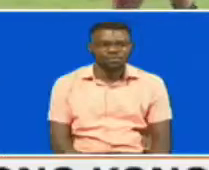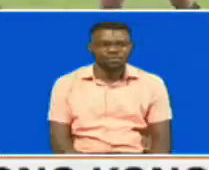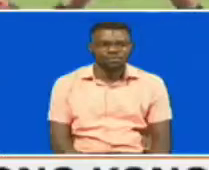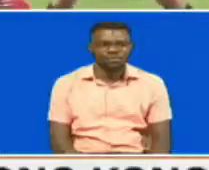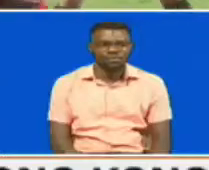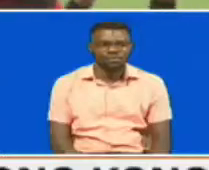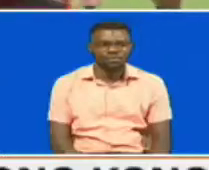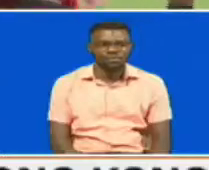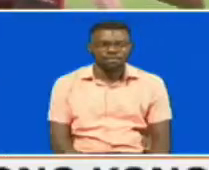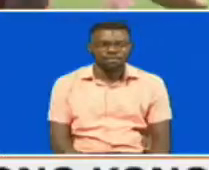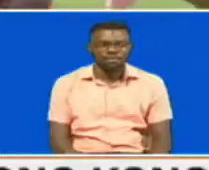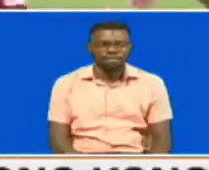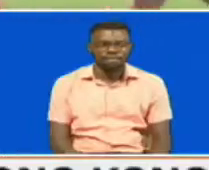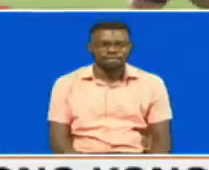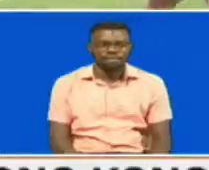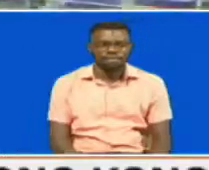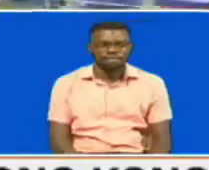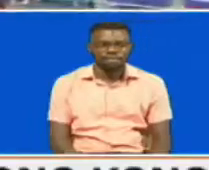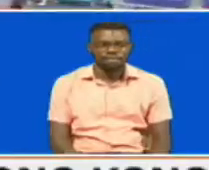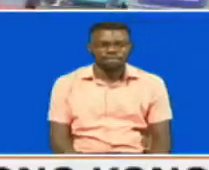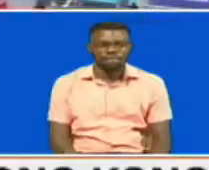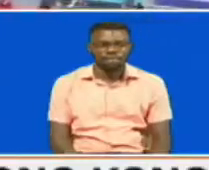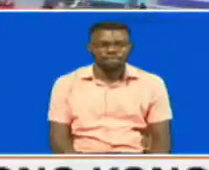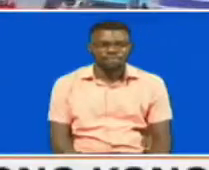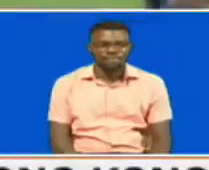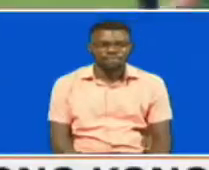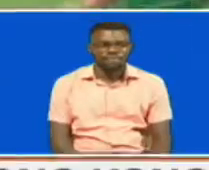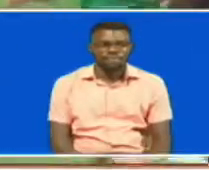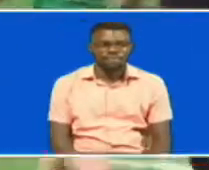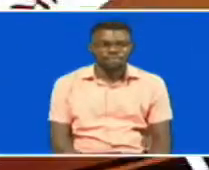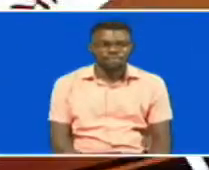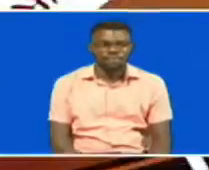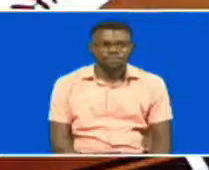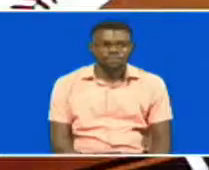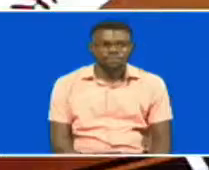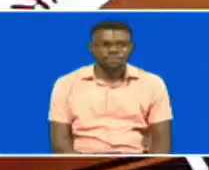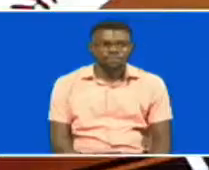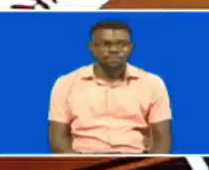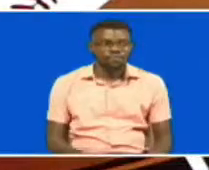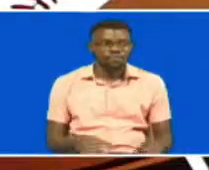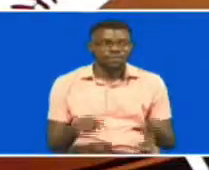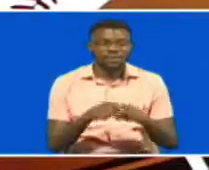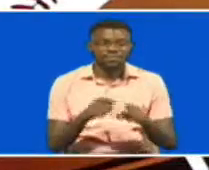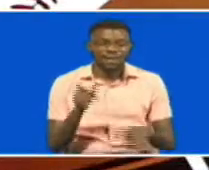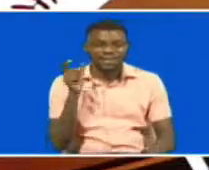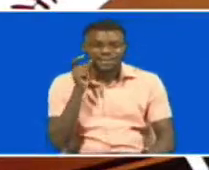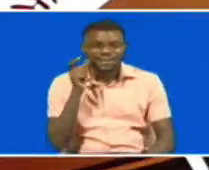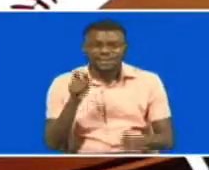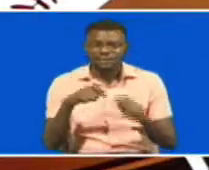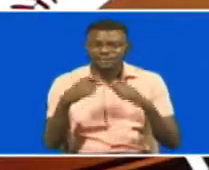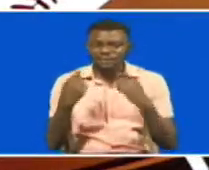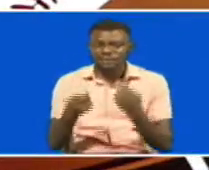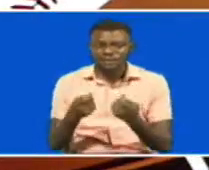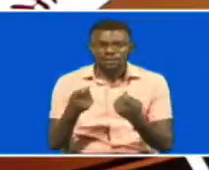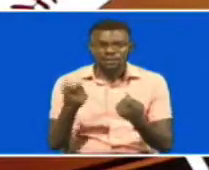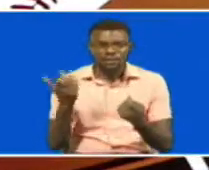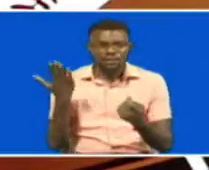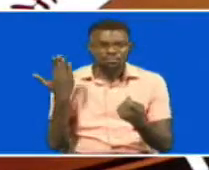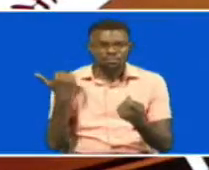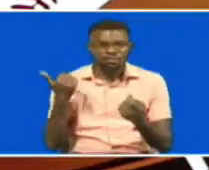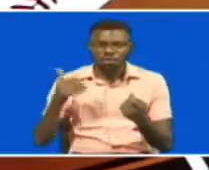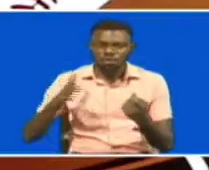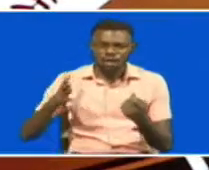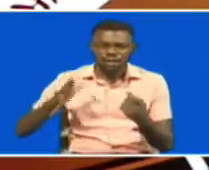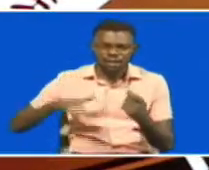to go route one. Wakesa, though, holds him up. Kwingineko ni kwamba timu ya Tusker imetoka nyuma na kuishinda Rainbow